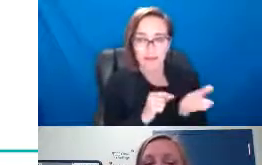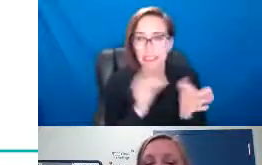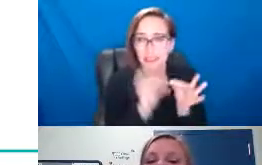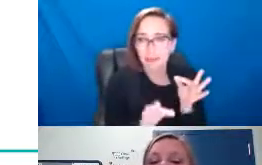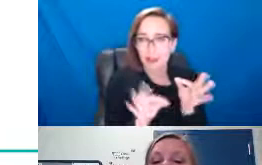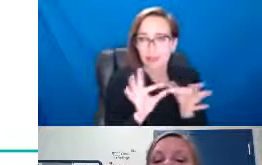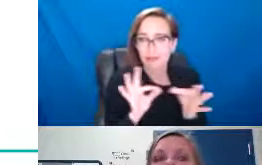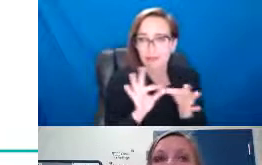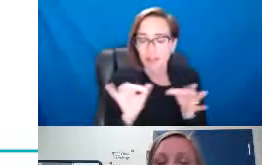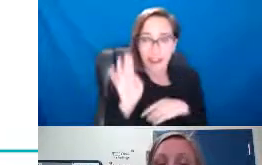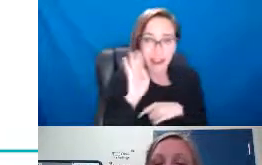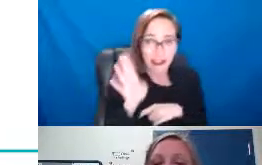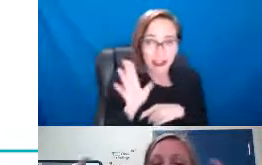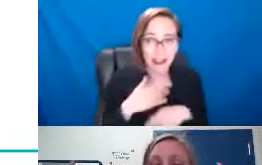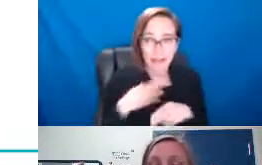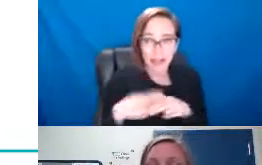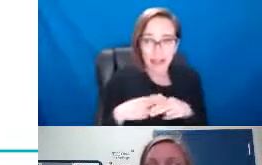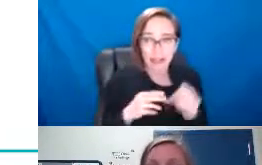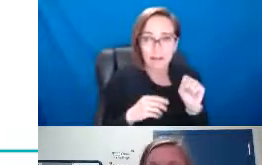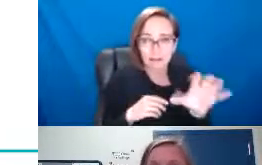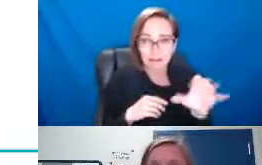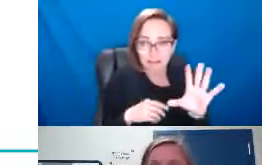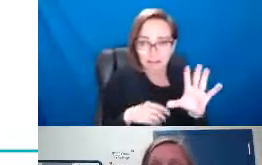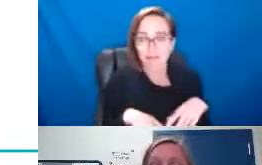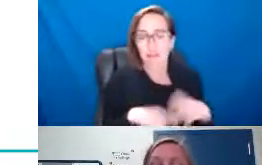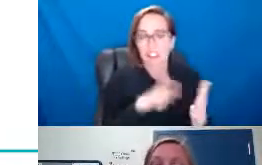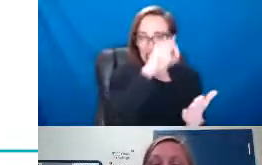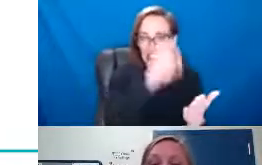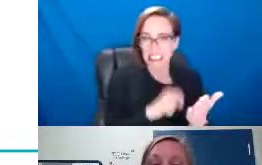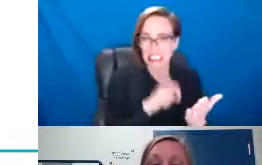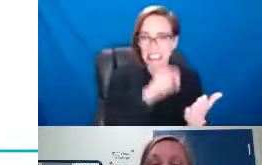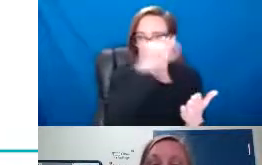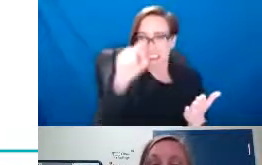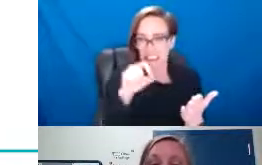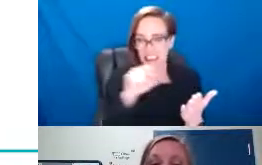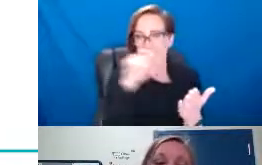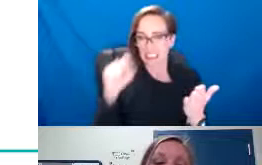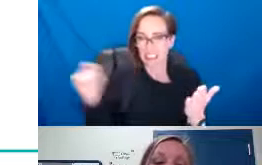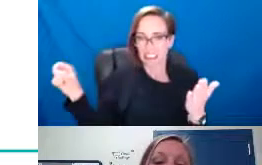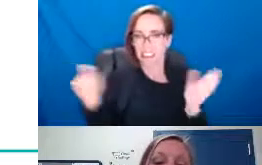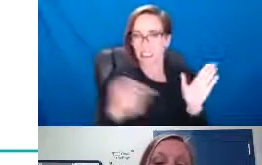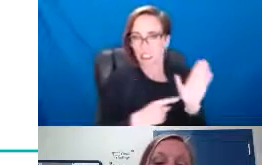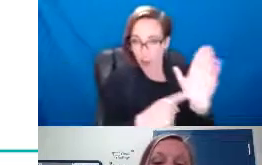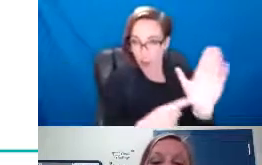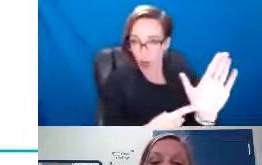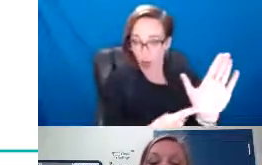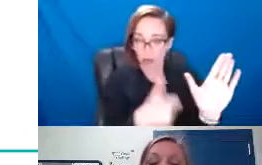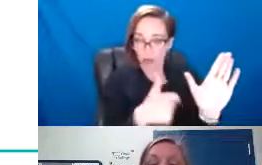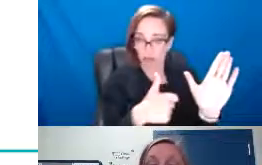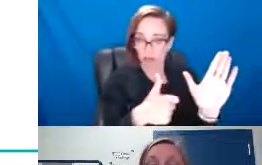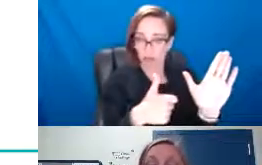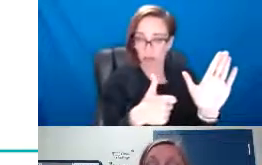asking questions. You're able to write this in very large print, show it to the individual you're working